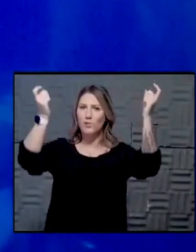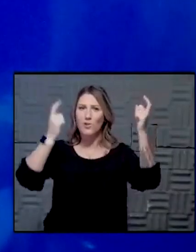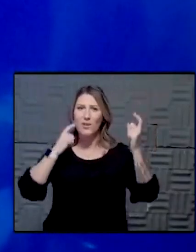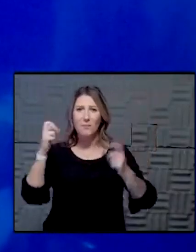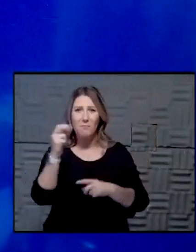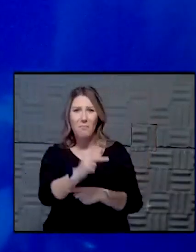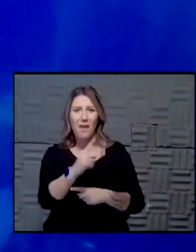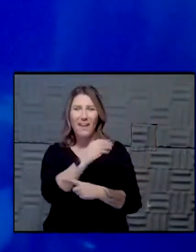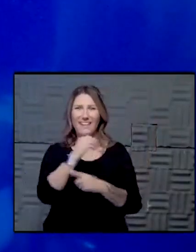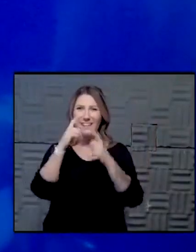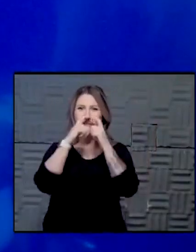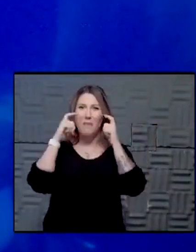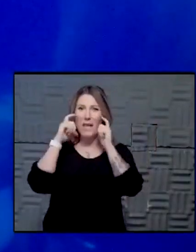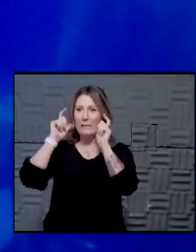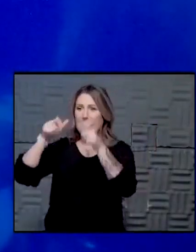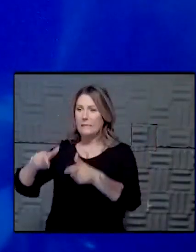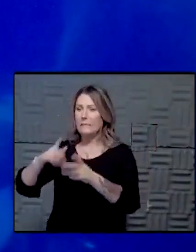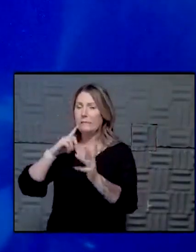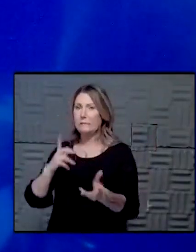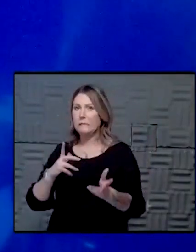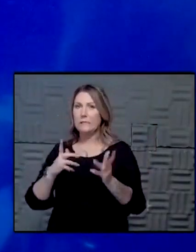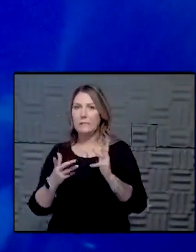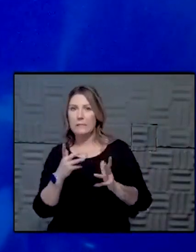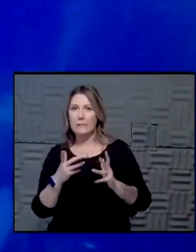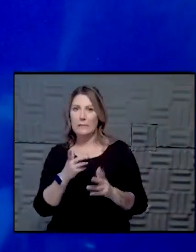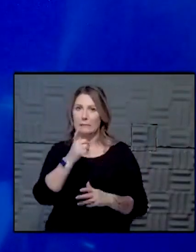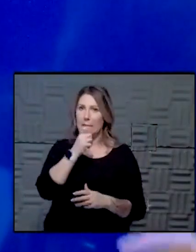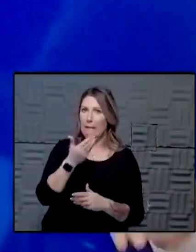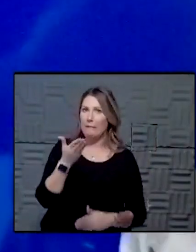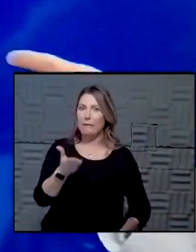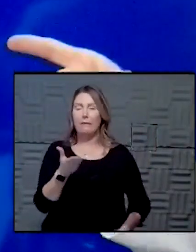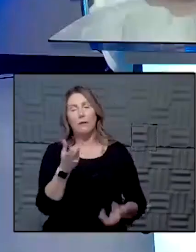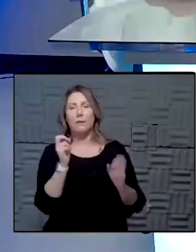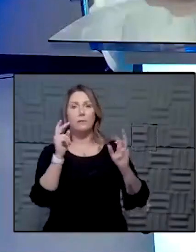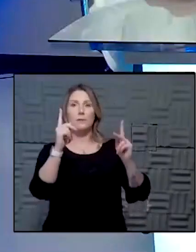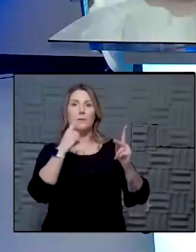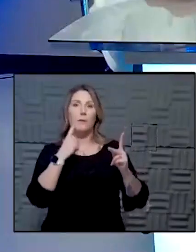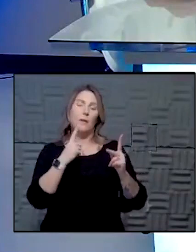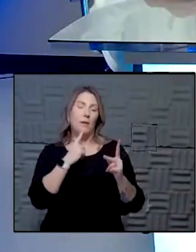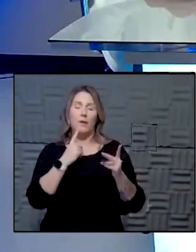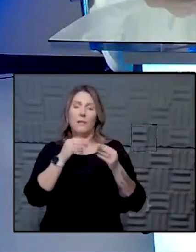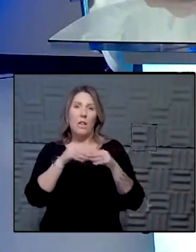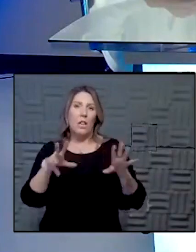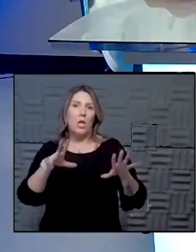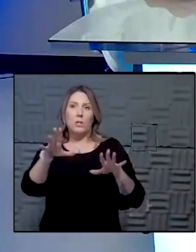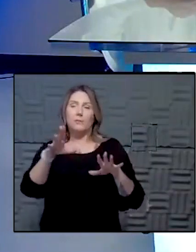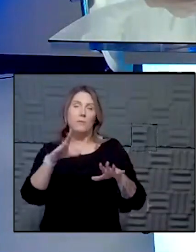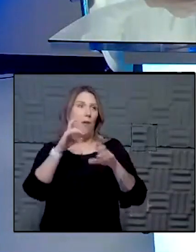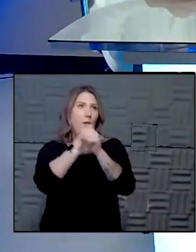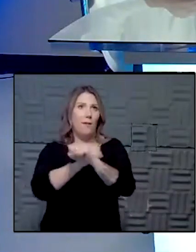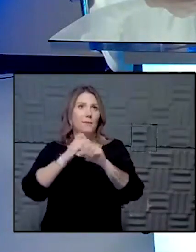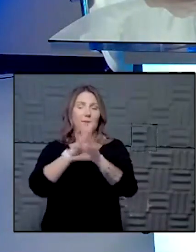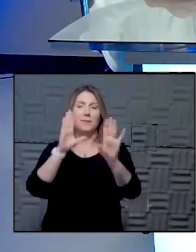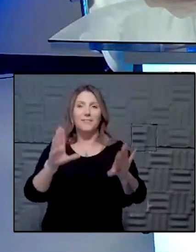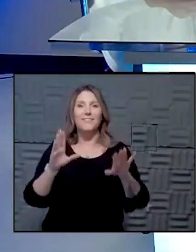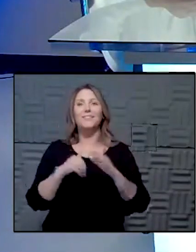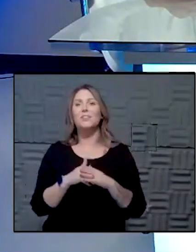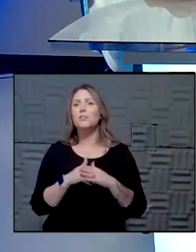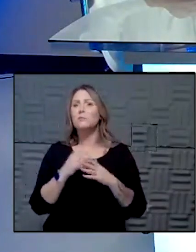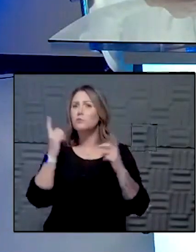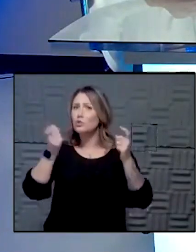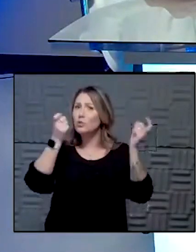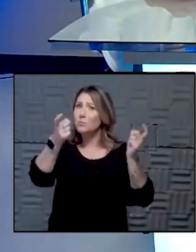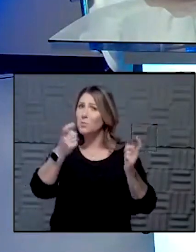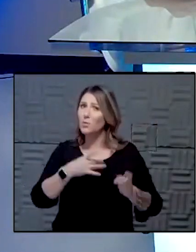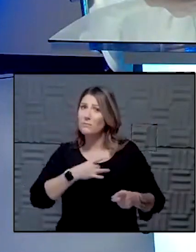dropped? Yeah, I'm still nervous about the mask mandate being dropped, but that's okay. I guess I've probably lost that battle. But what do you think about the gym again? You're kind of a